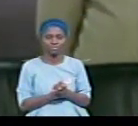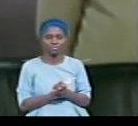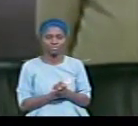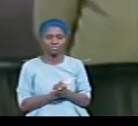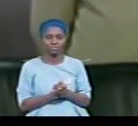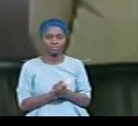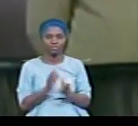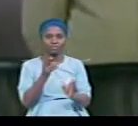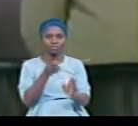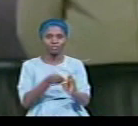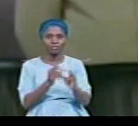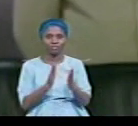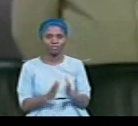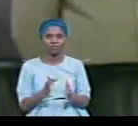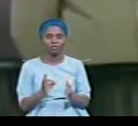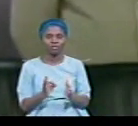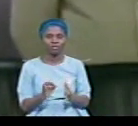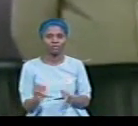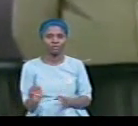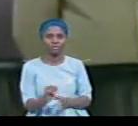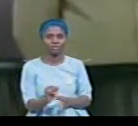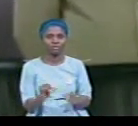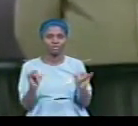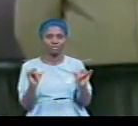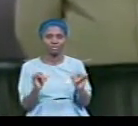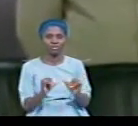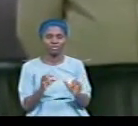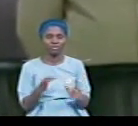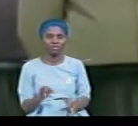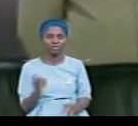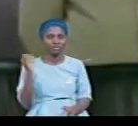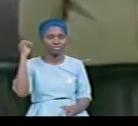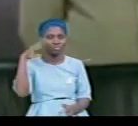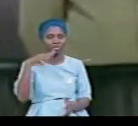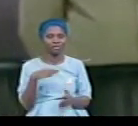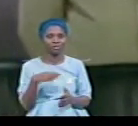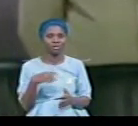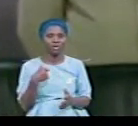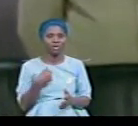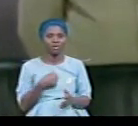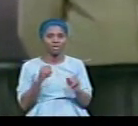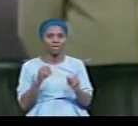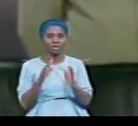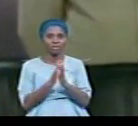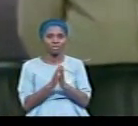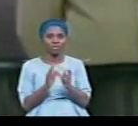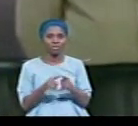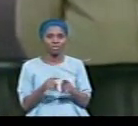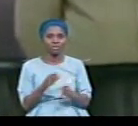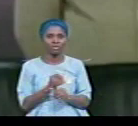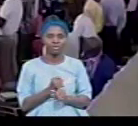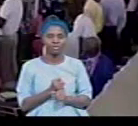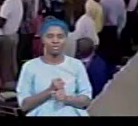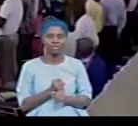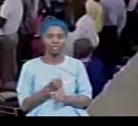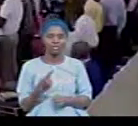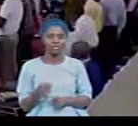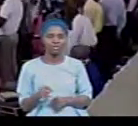Partakers of the same measure of grace, we can pray to receive the needed